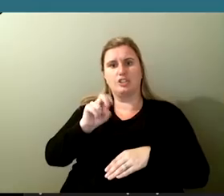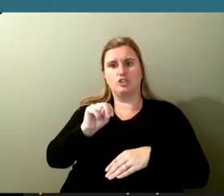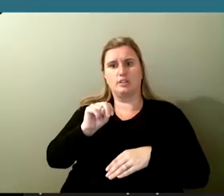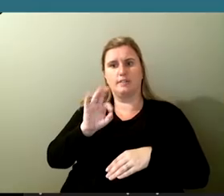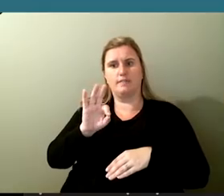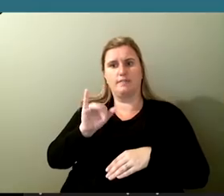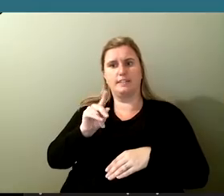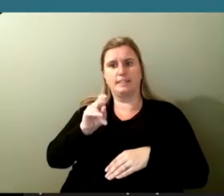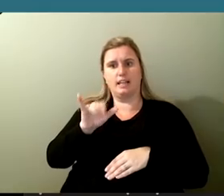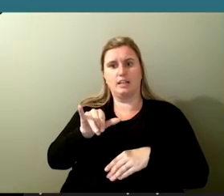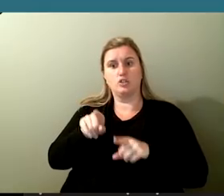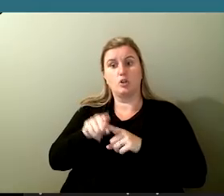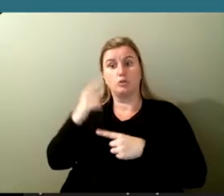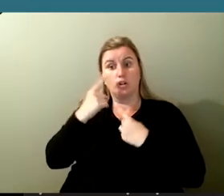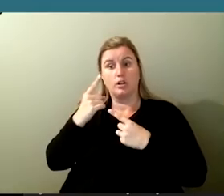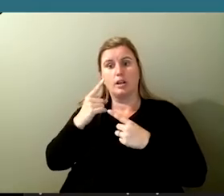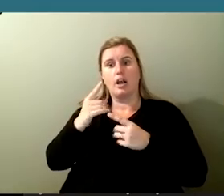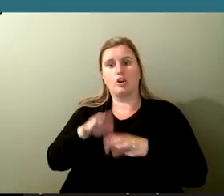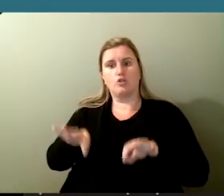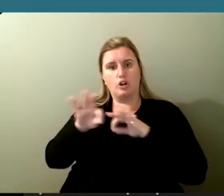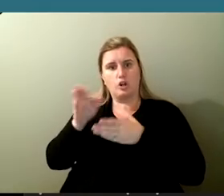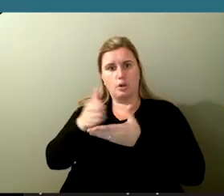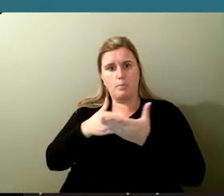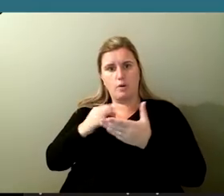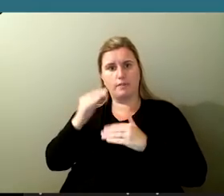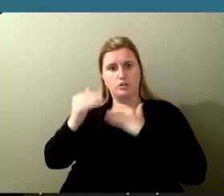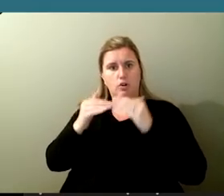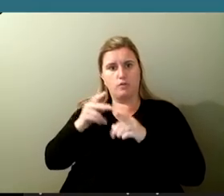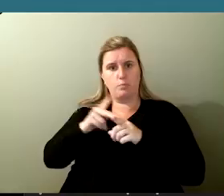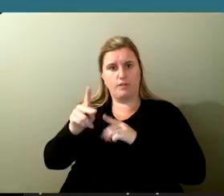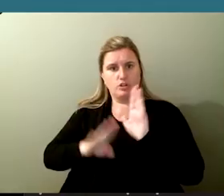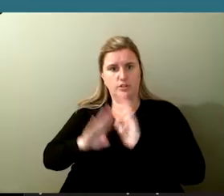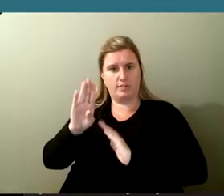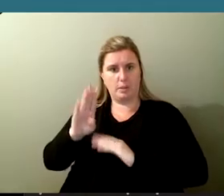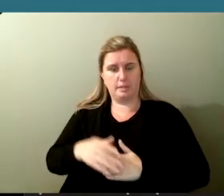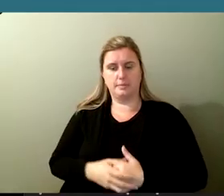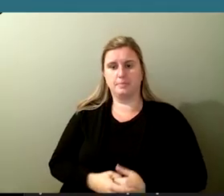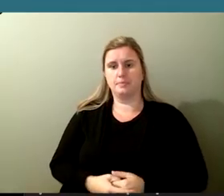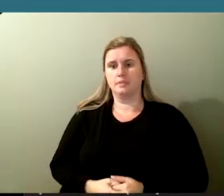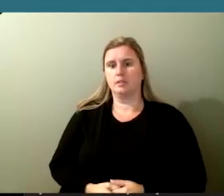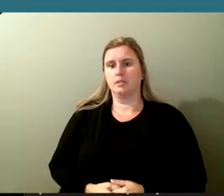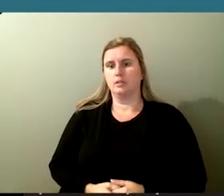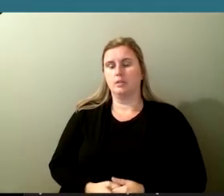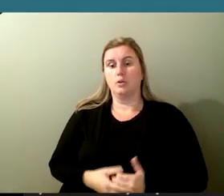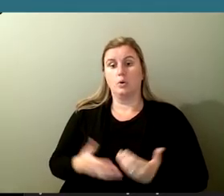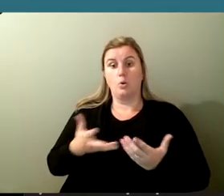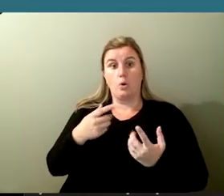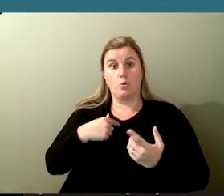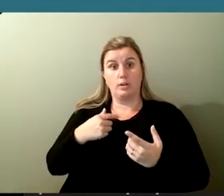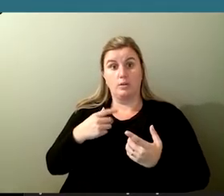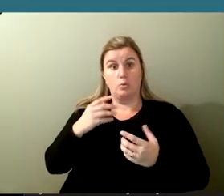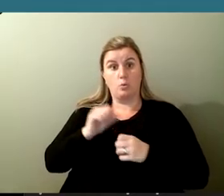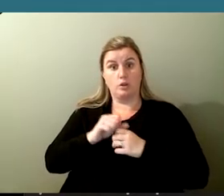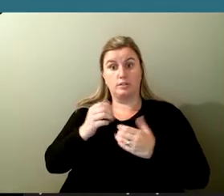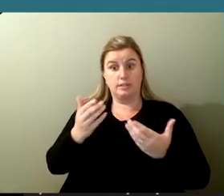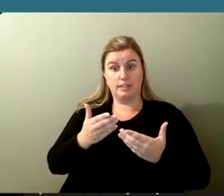been considered a critical component in adult professional development. The What Works Clearinghouse,